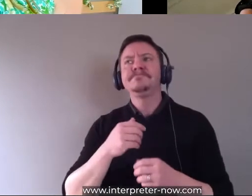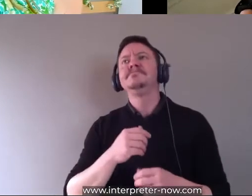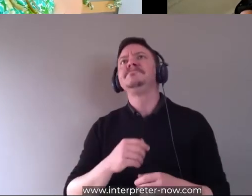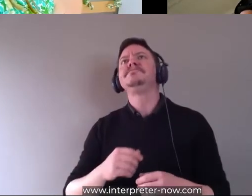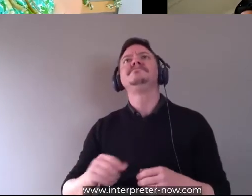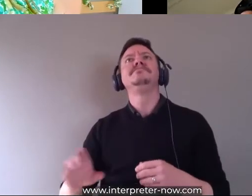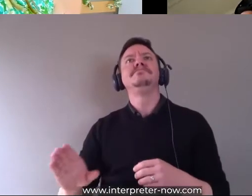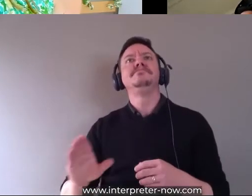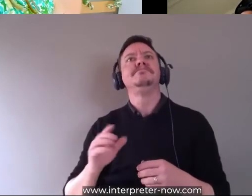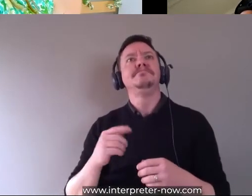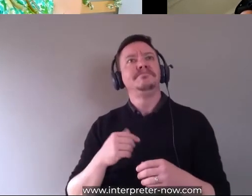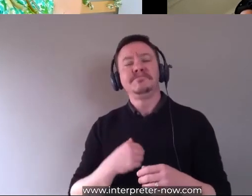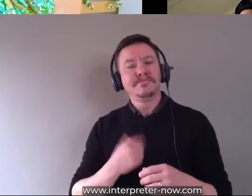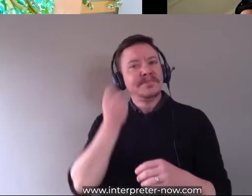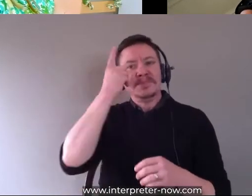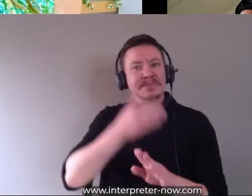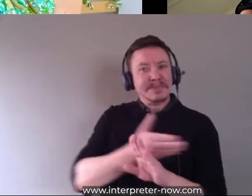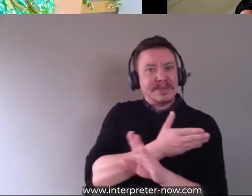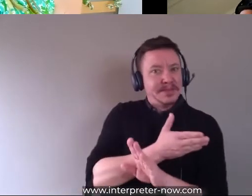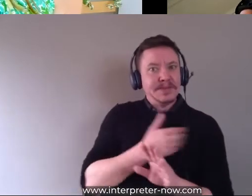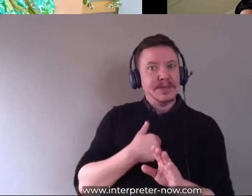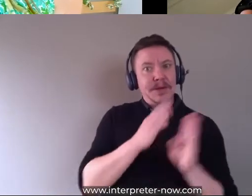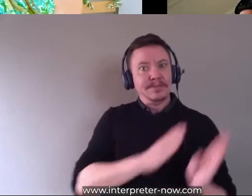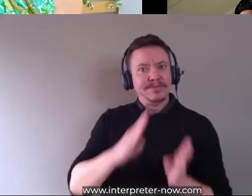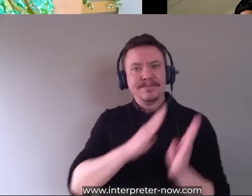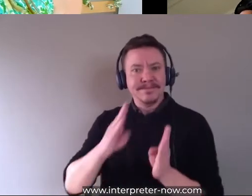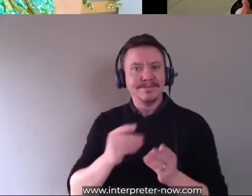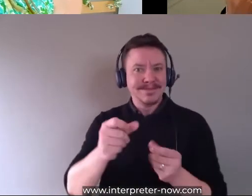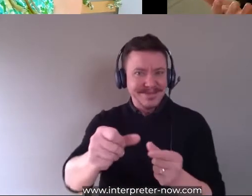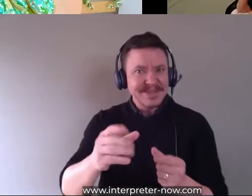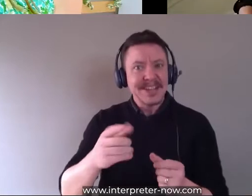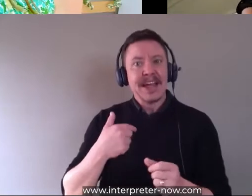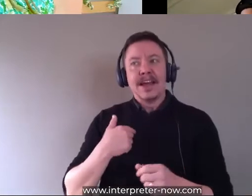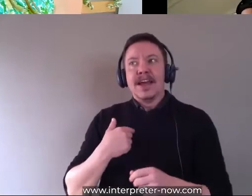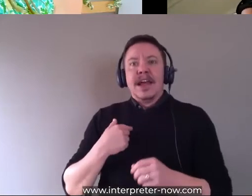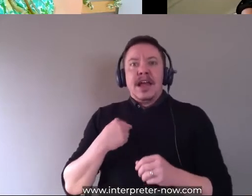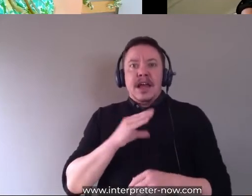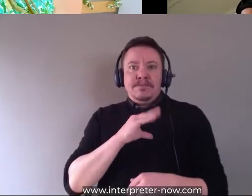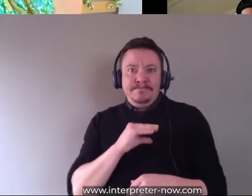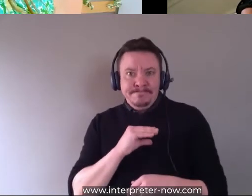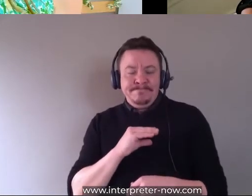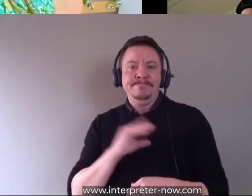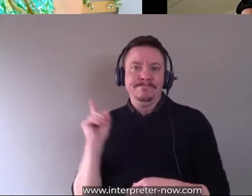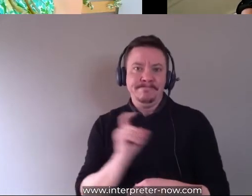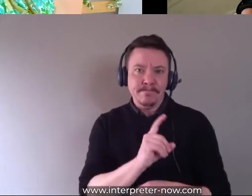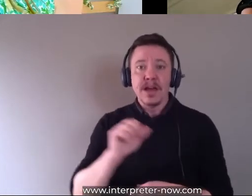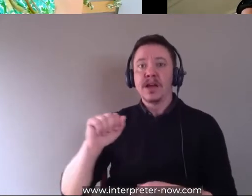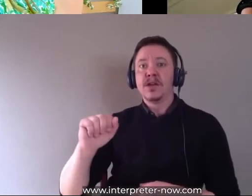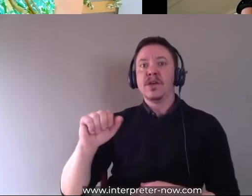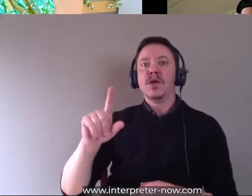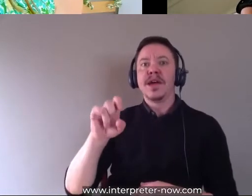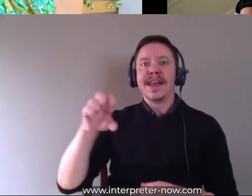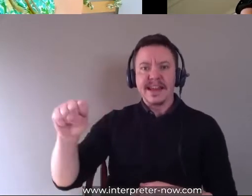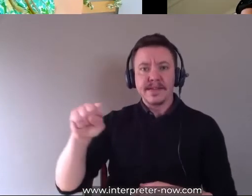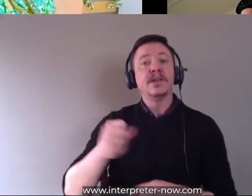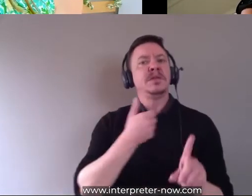in hindsight very well planned out. And I kind of tucked my tail between my legs and I went back to Alexis. You know, he'd left Reddit a few years prior